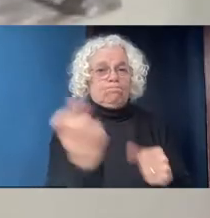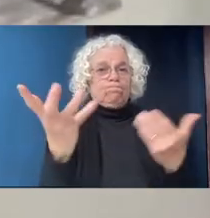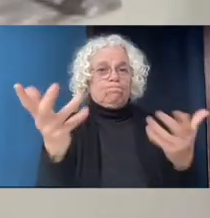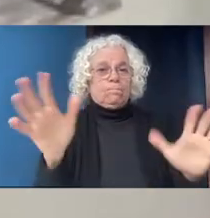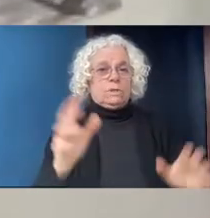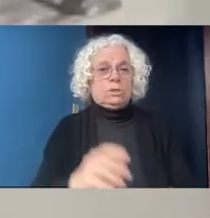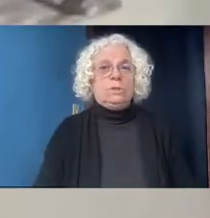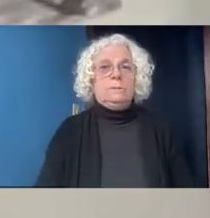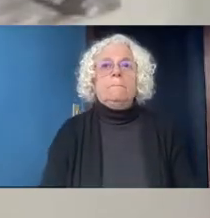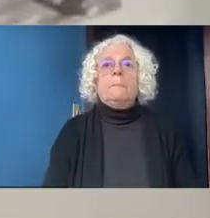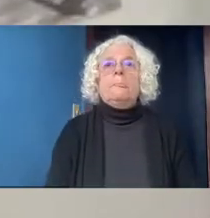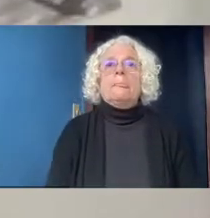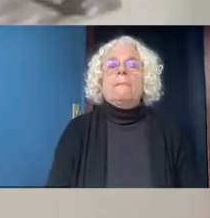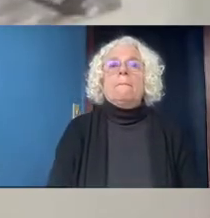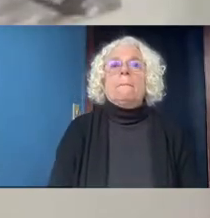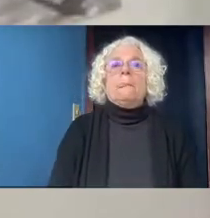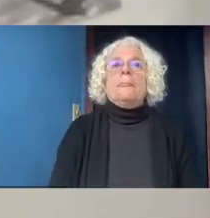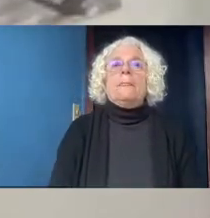And we have,